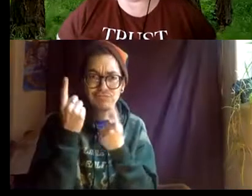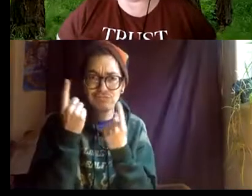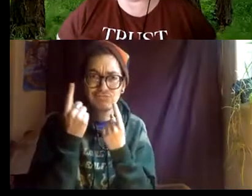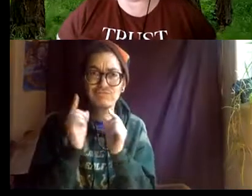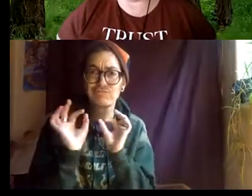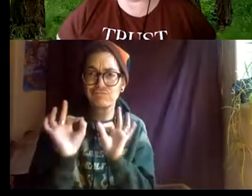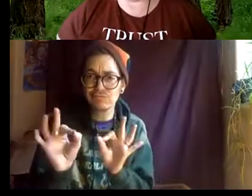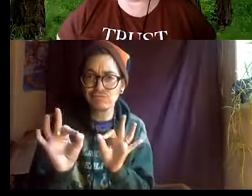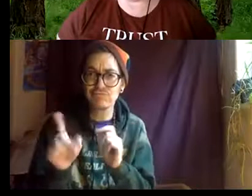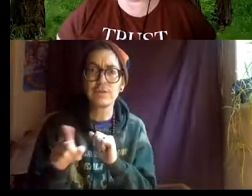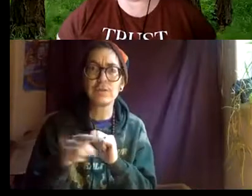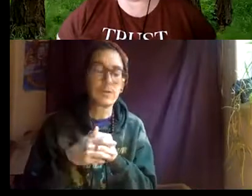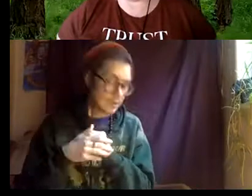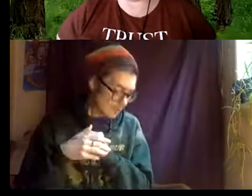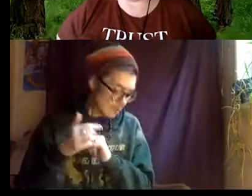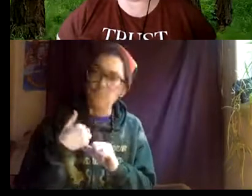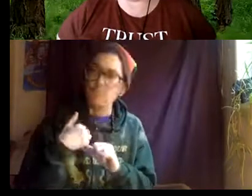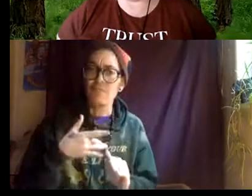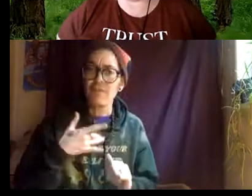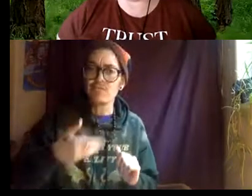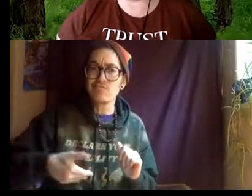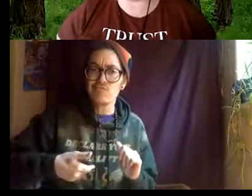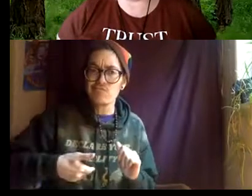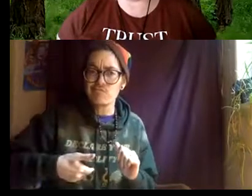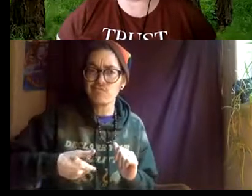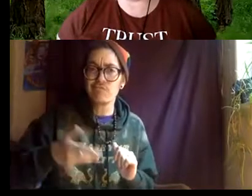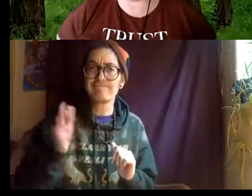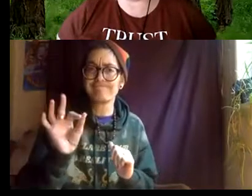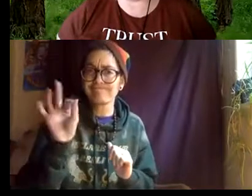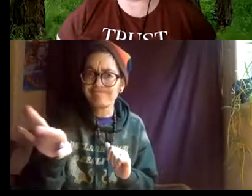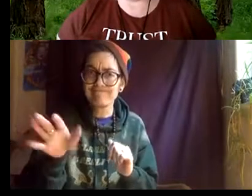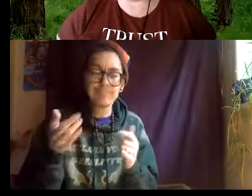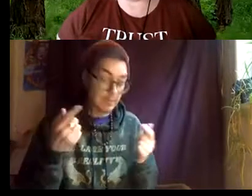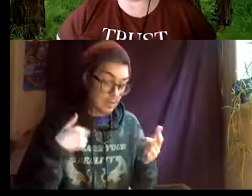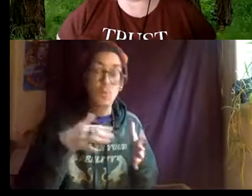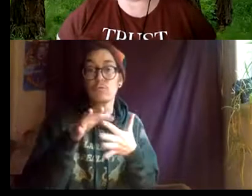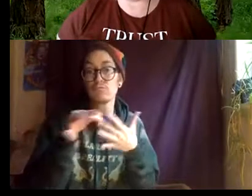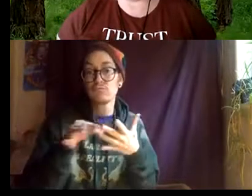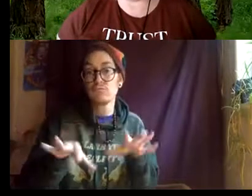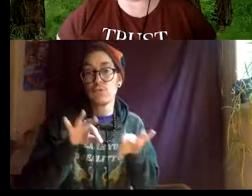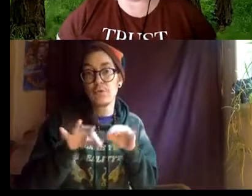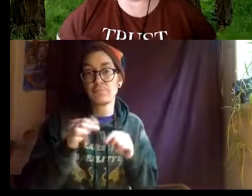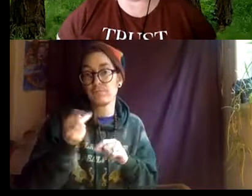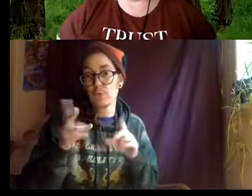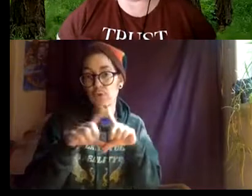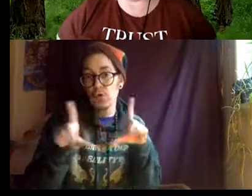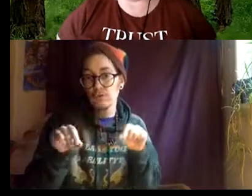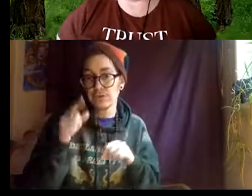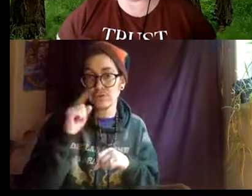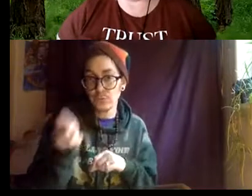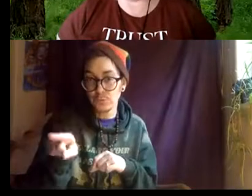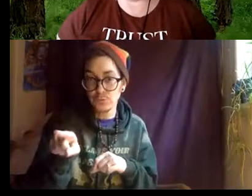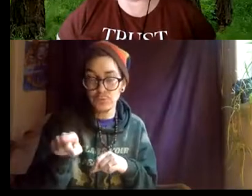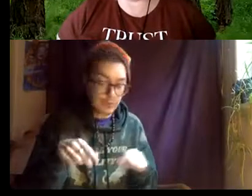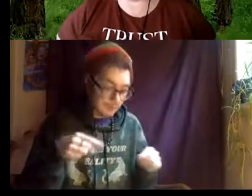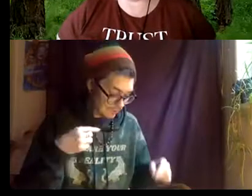really good, thoughtful questions and considerations. I'm going to just I'm getting a vibe, and